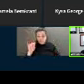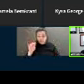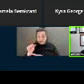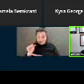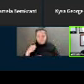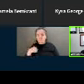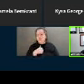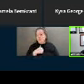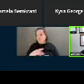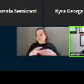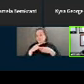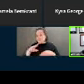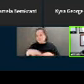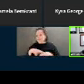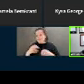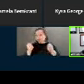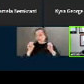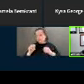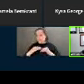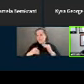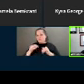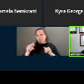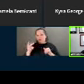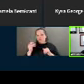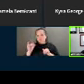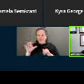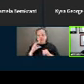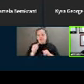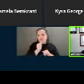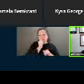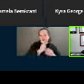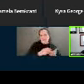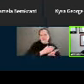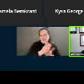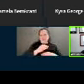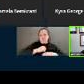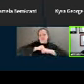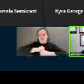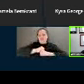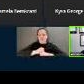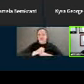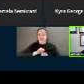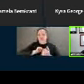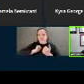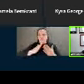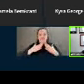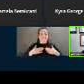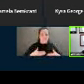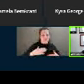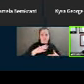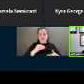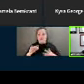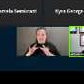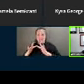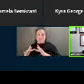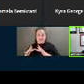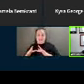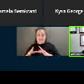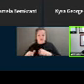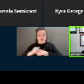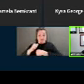we lead national efforts to build public and private sector security capacity to address both physical and cyber risks. One of our